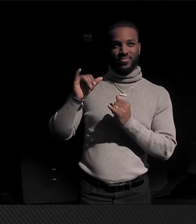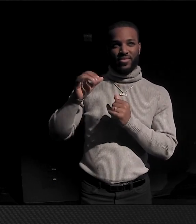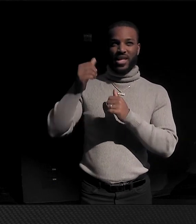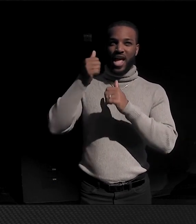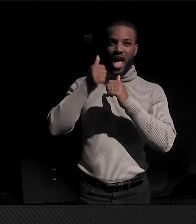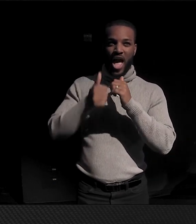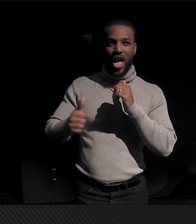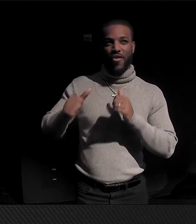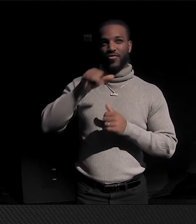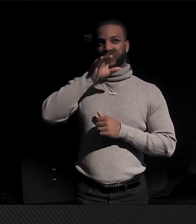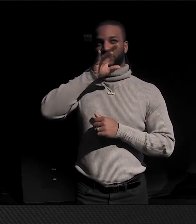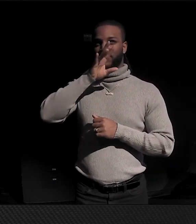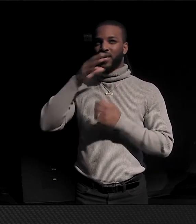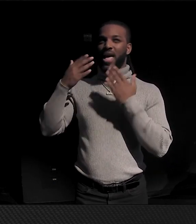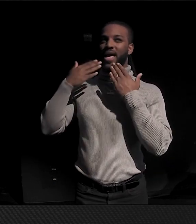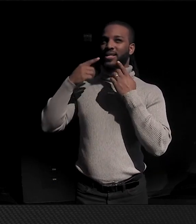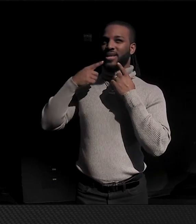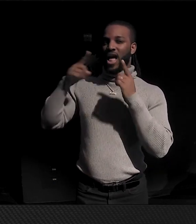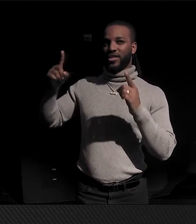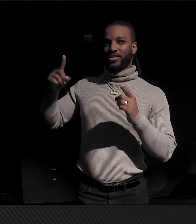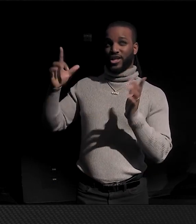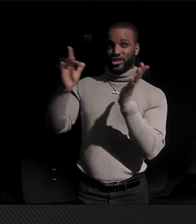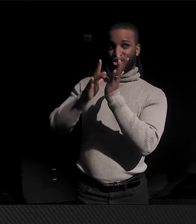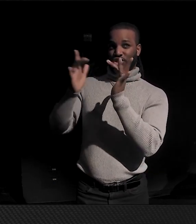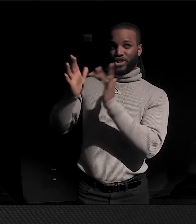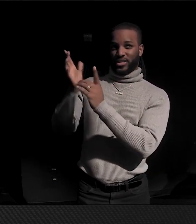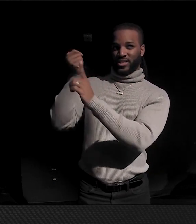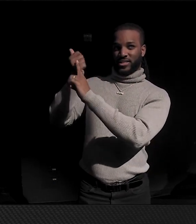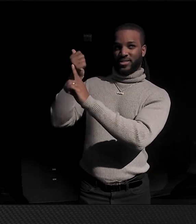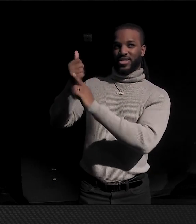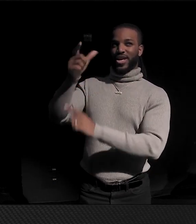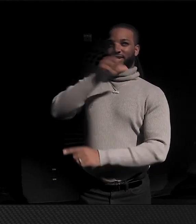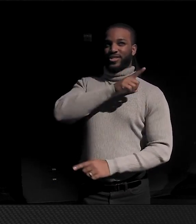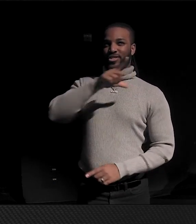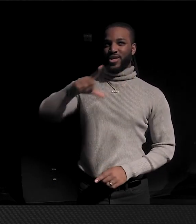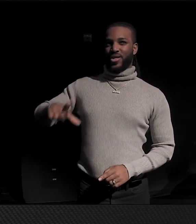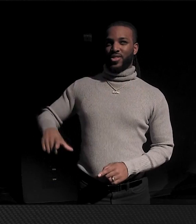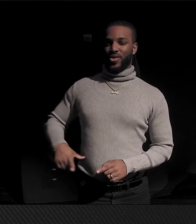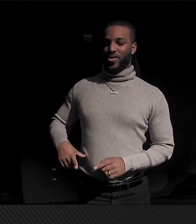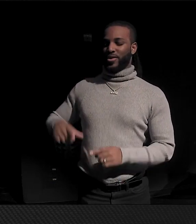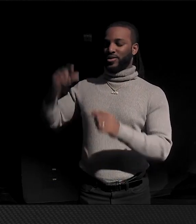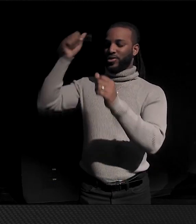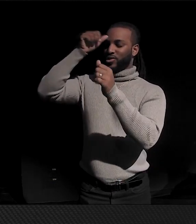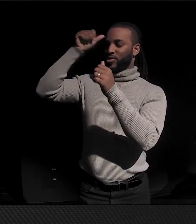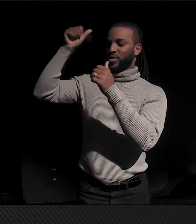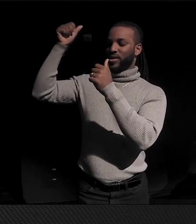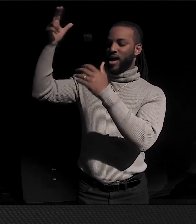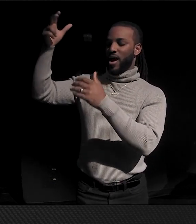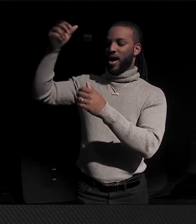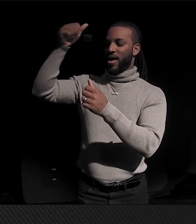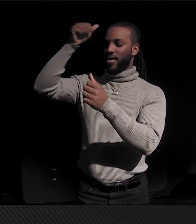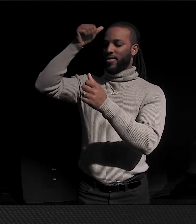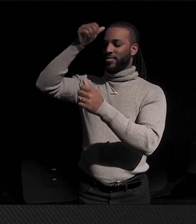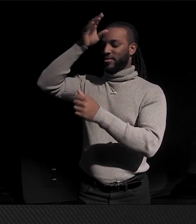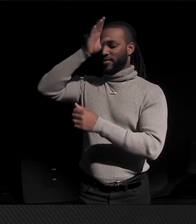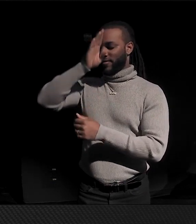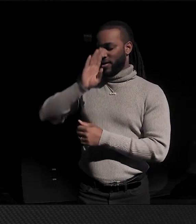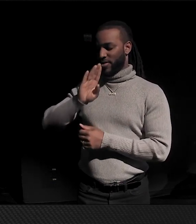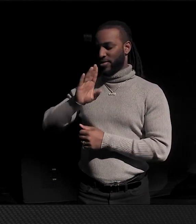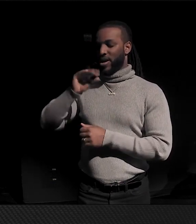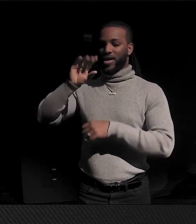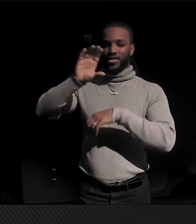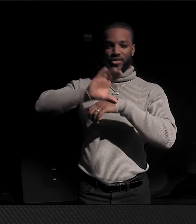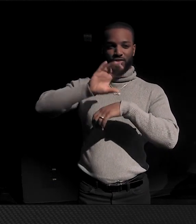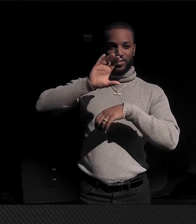tongue acknowledge that Jesus is Lord, to the glory of God the Father. And the